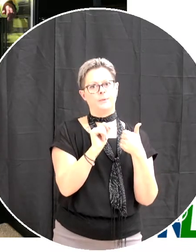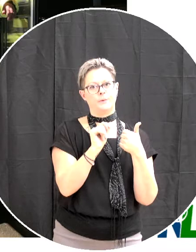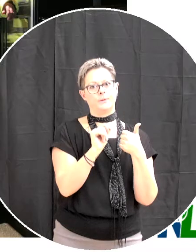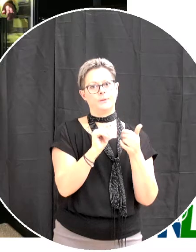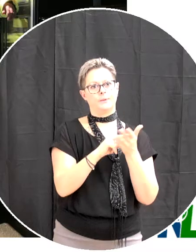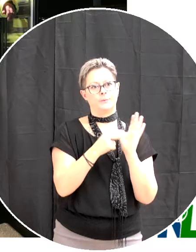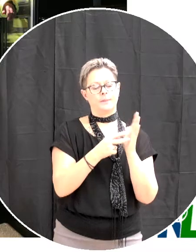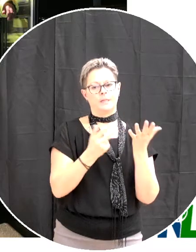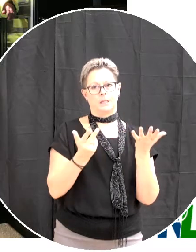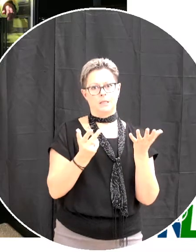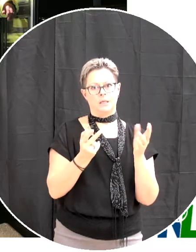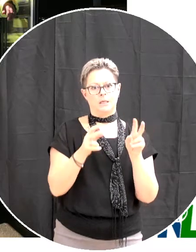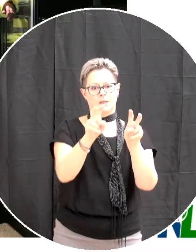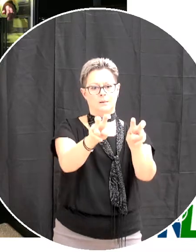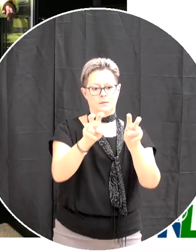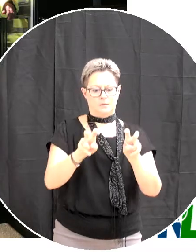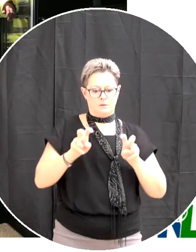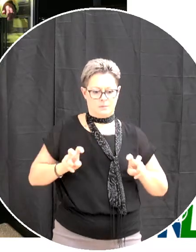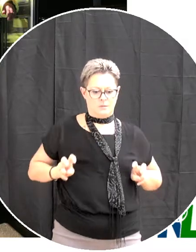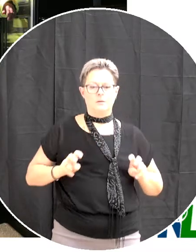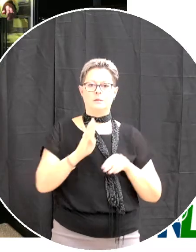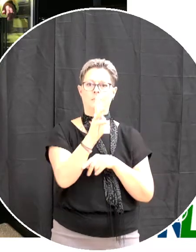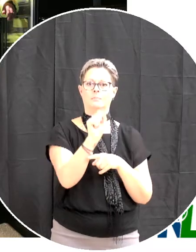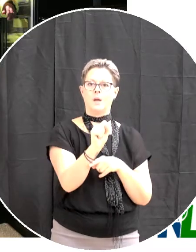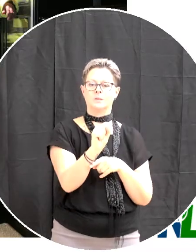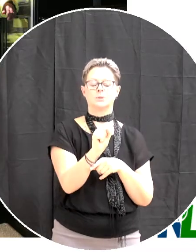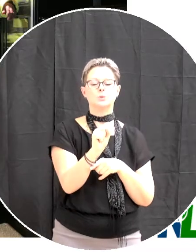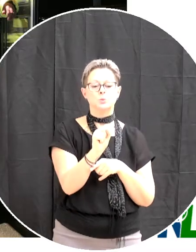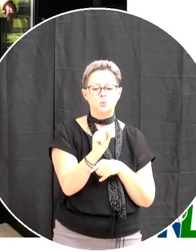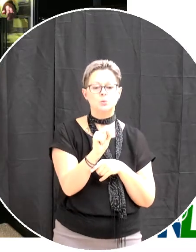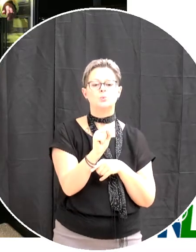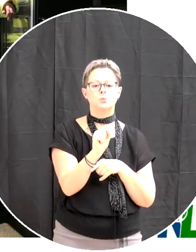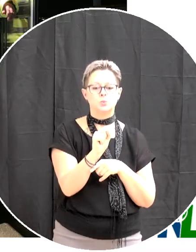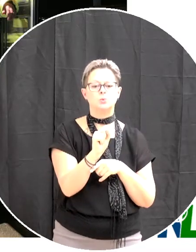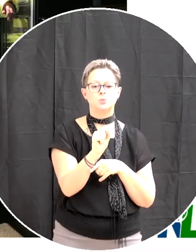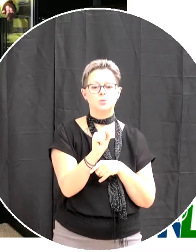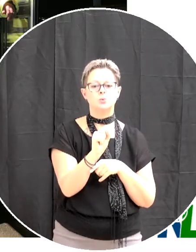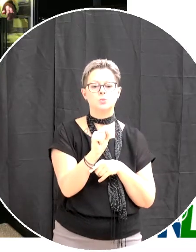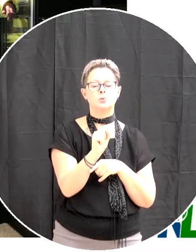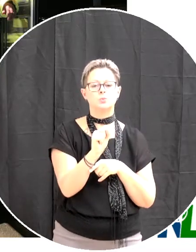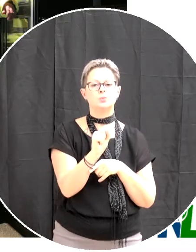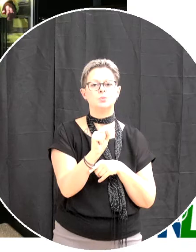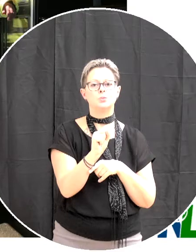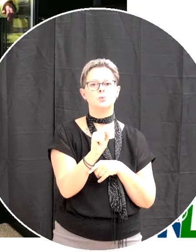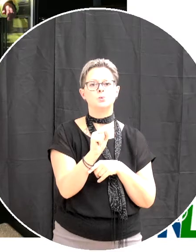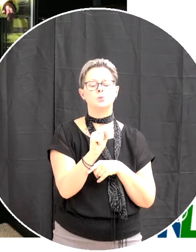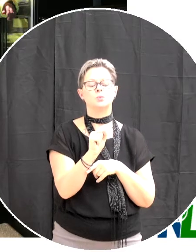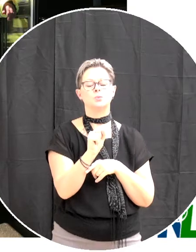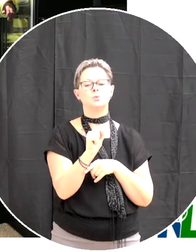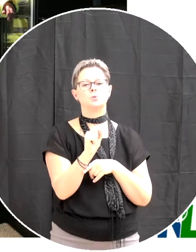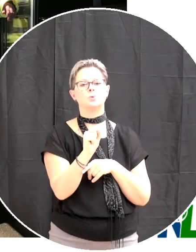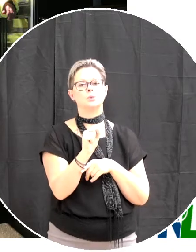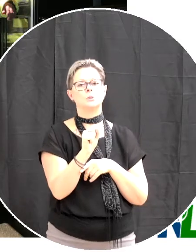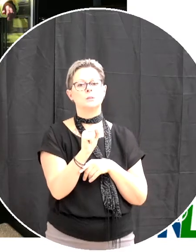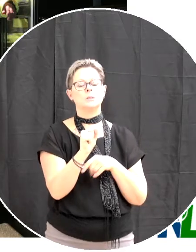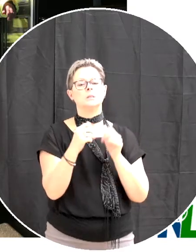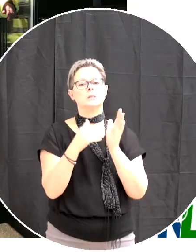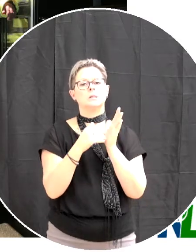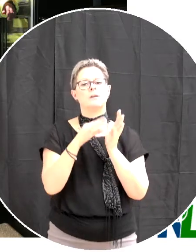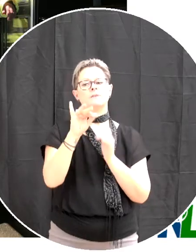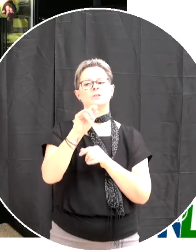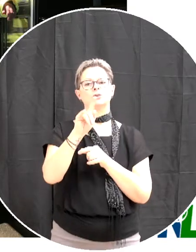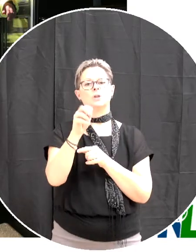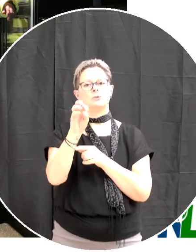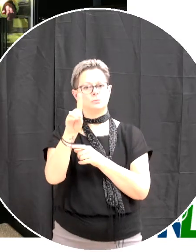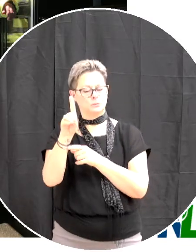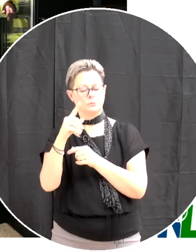of seats due to guidelines established by the Chief Medical Officer. And it was a huge task, a huge undertaking